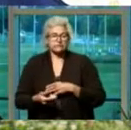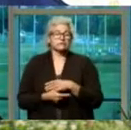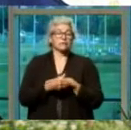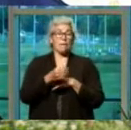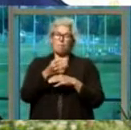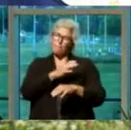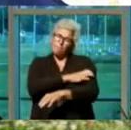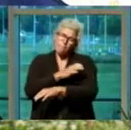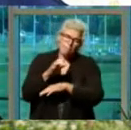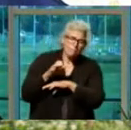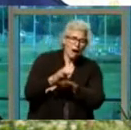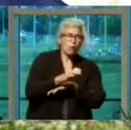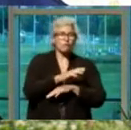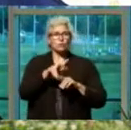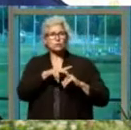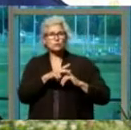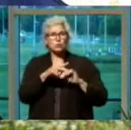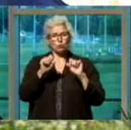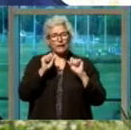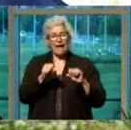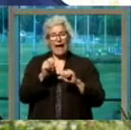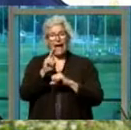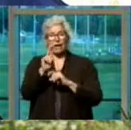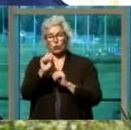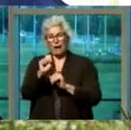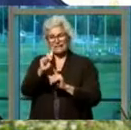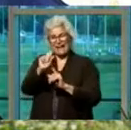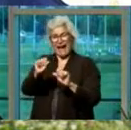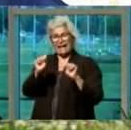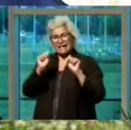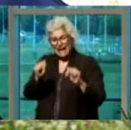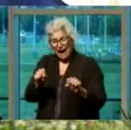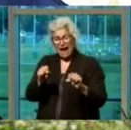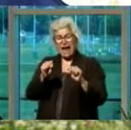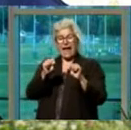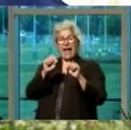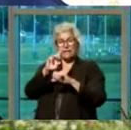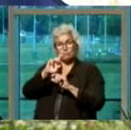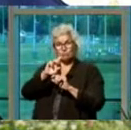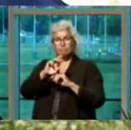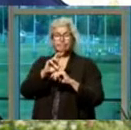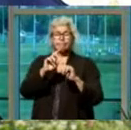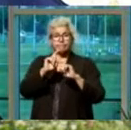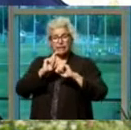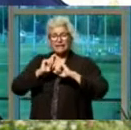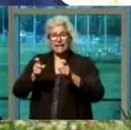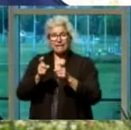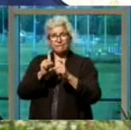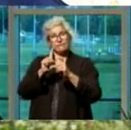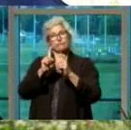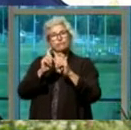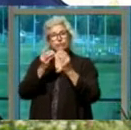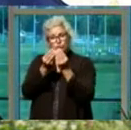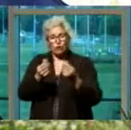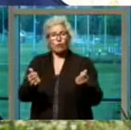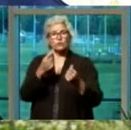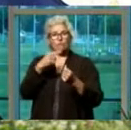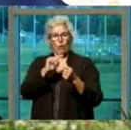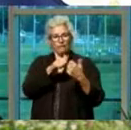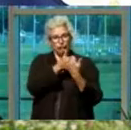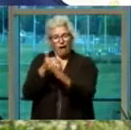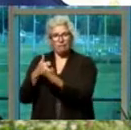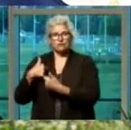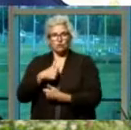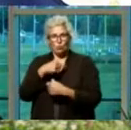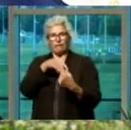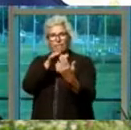allows the USDA to be nimble, aggressive, and prescriptive in confronting challenges faced then and now.